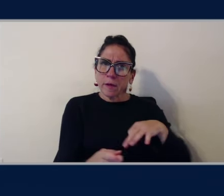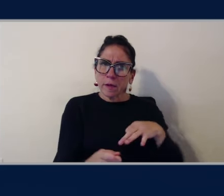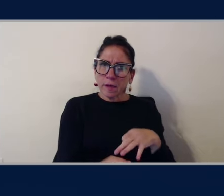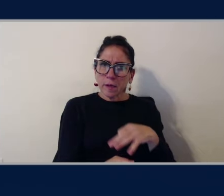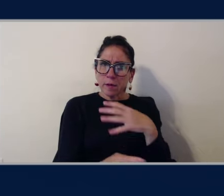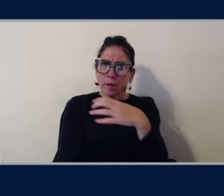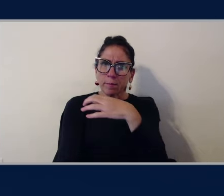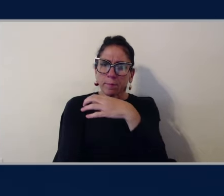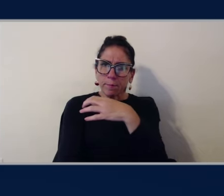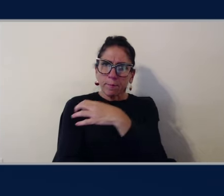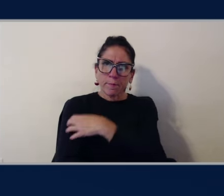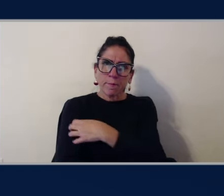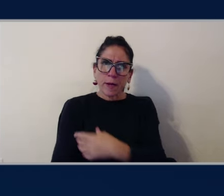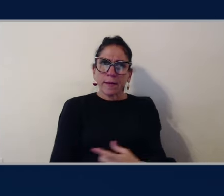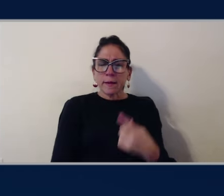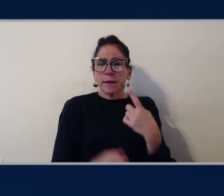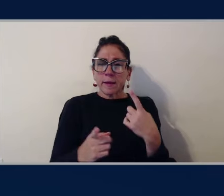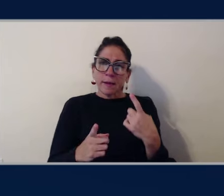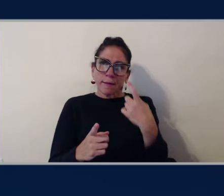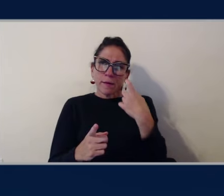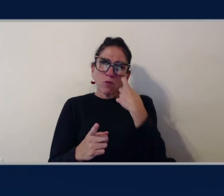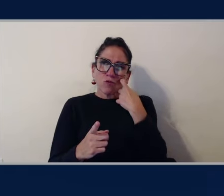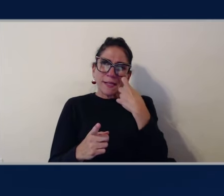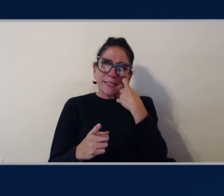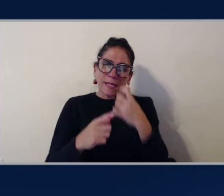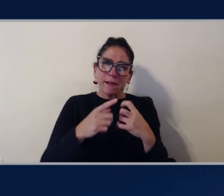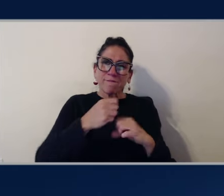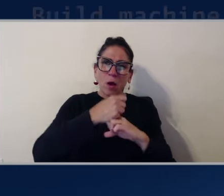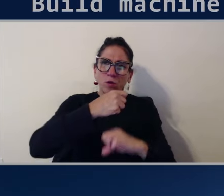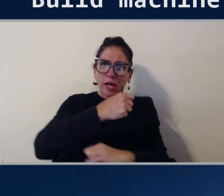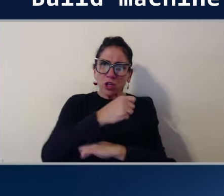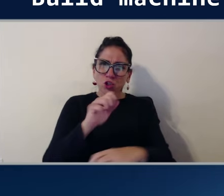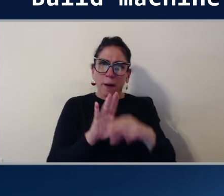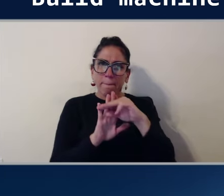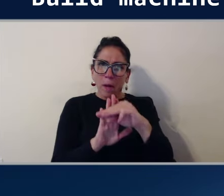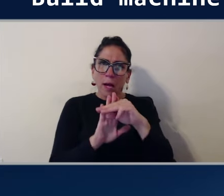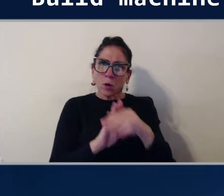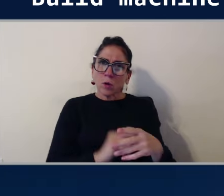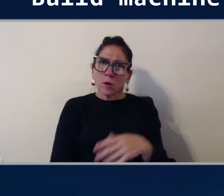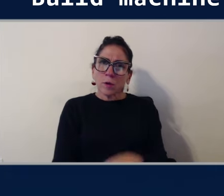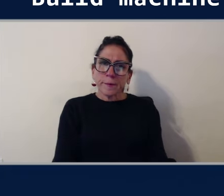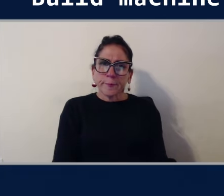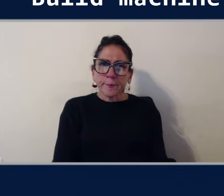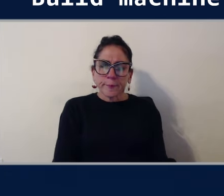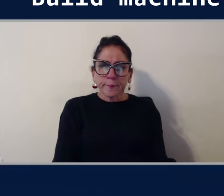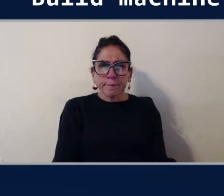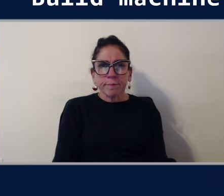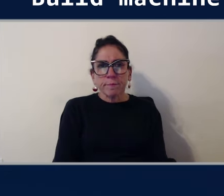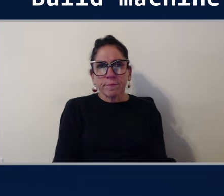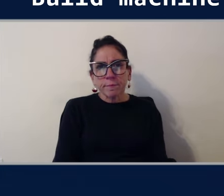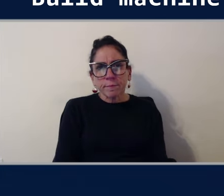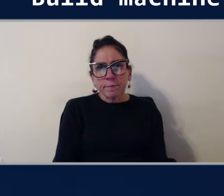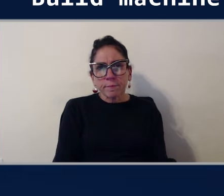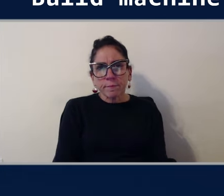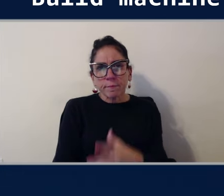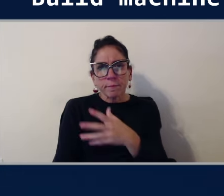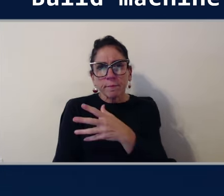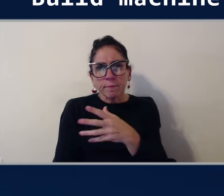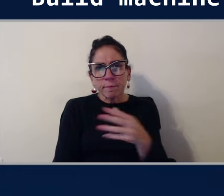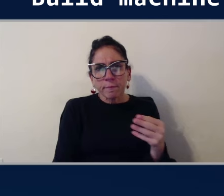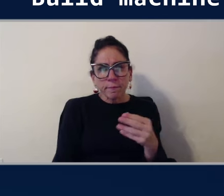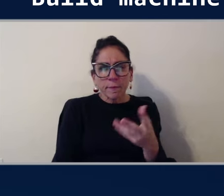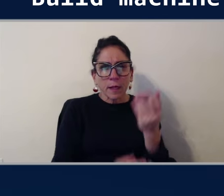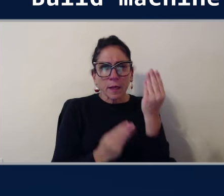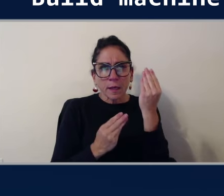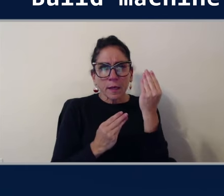foundation models. Got it. And it is also built with guardrails, right? Both security guardrails and, like, you know, data privacy